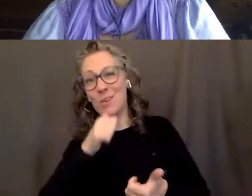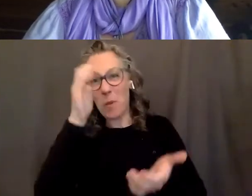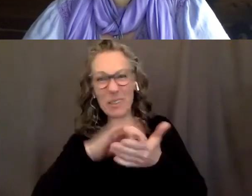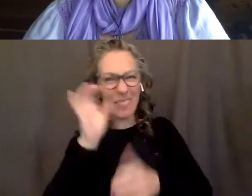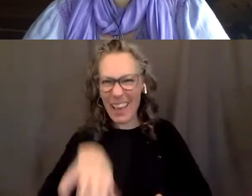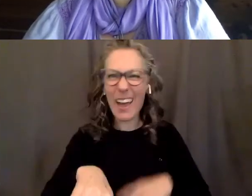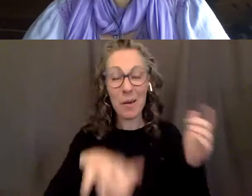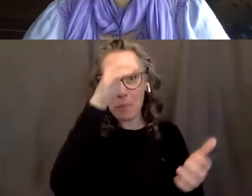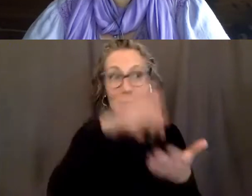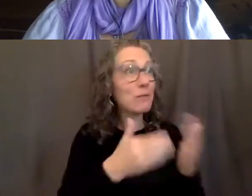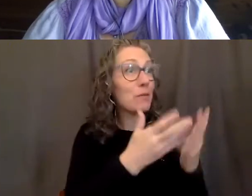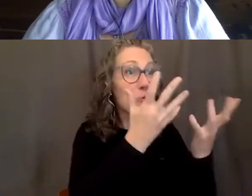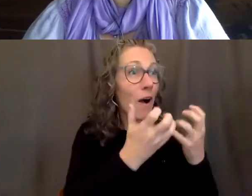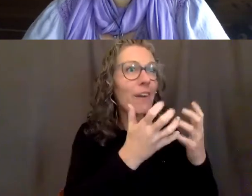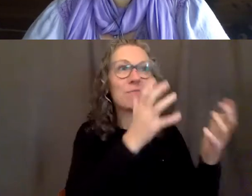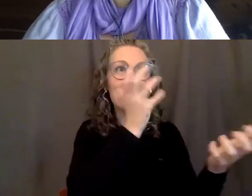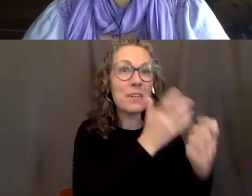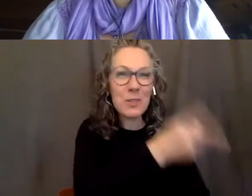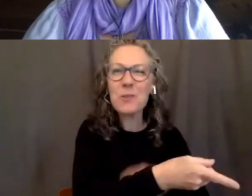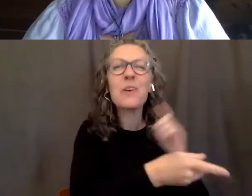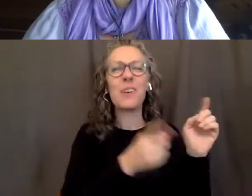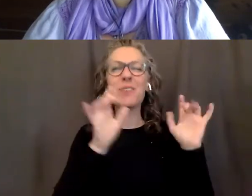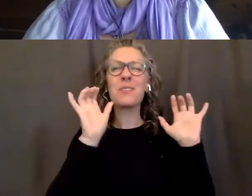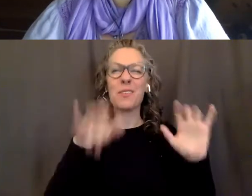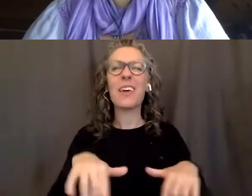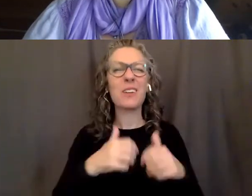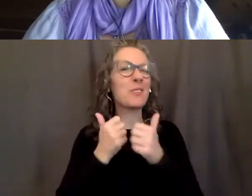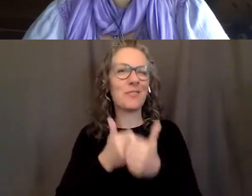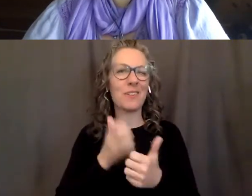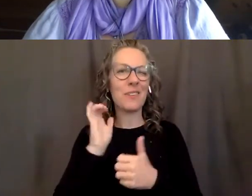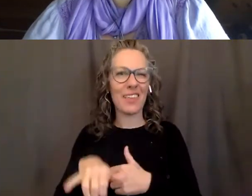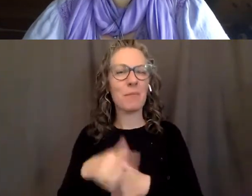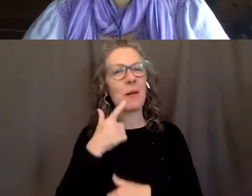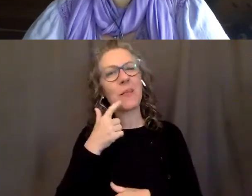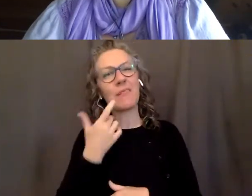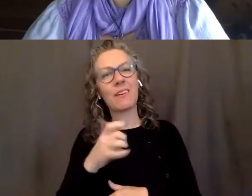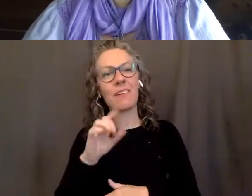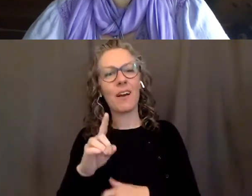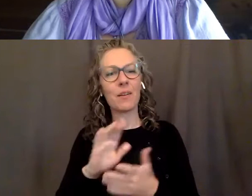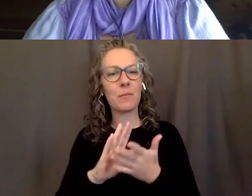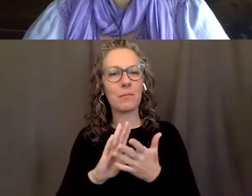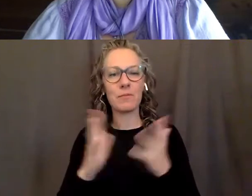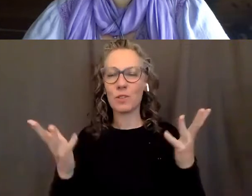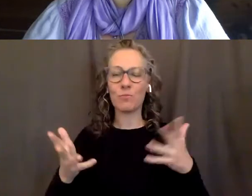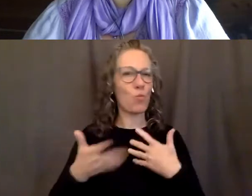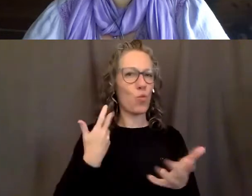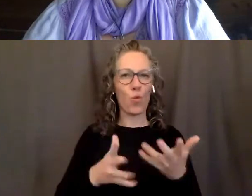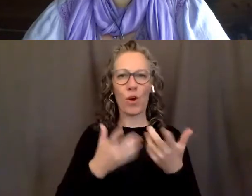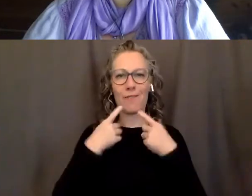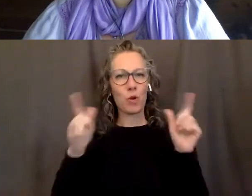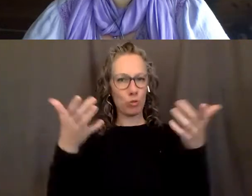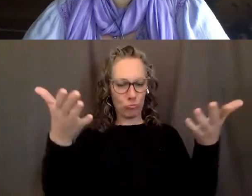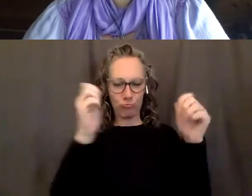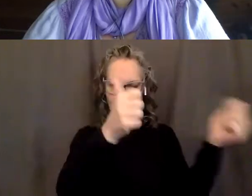don't believe what you believe. So I take my cues from my chuckling God to be completely like whatever works for you. So I think